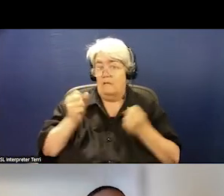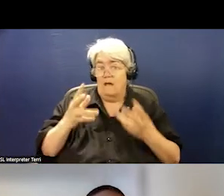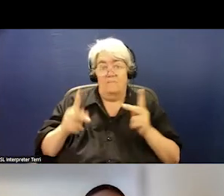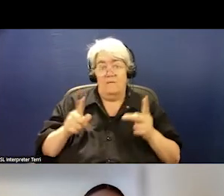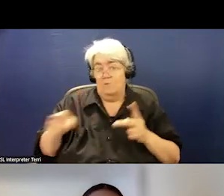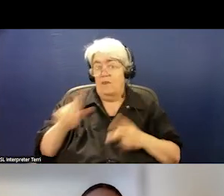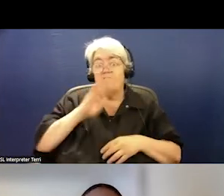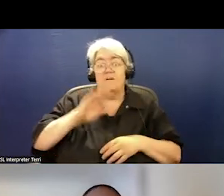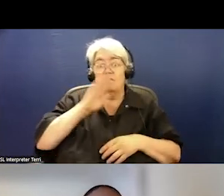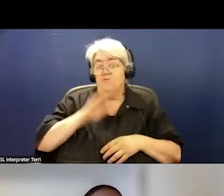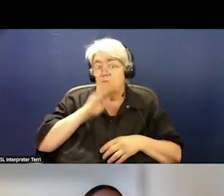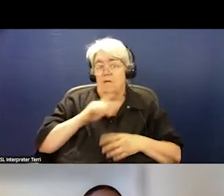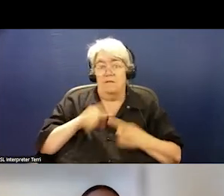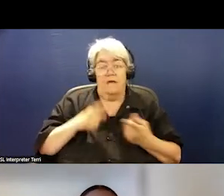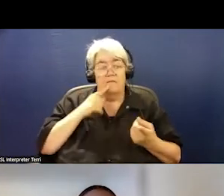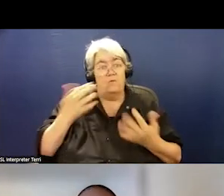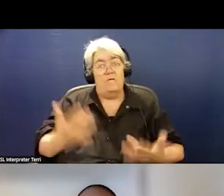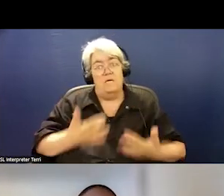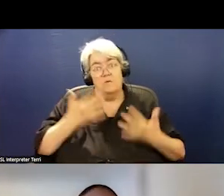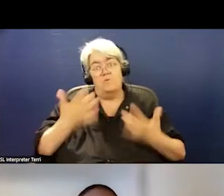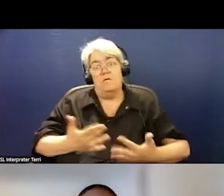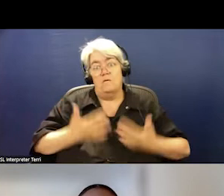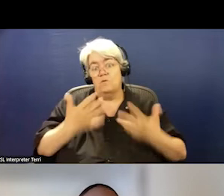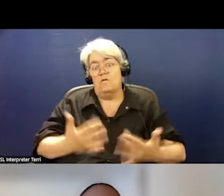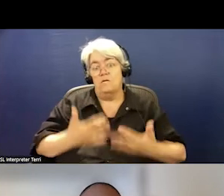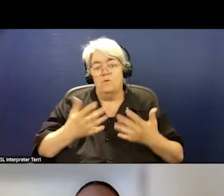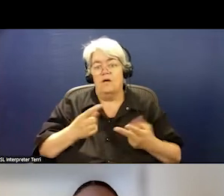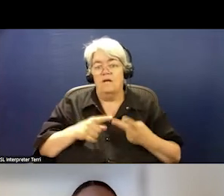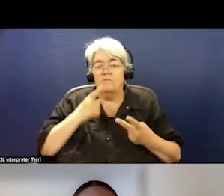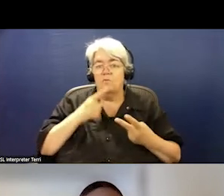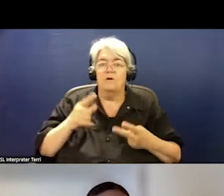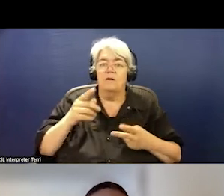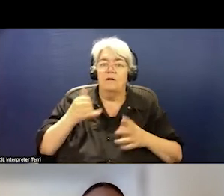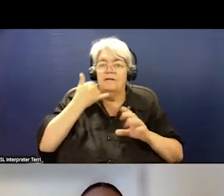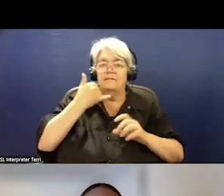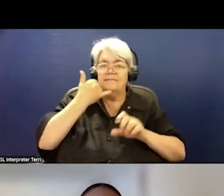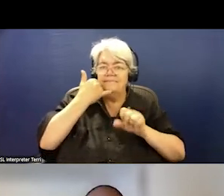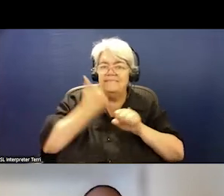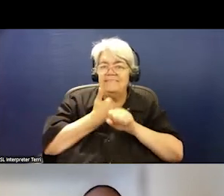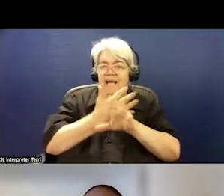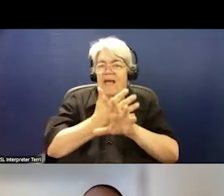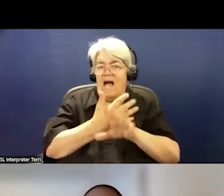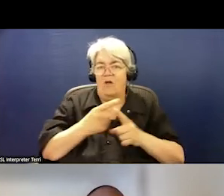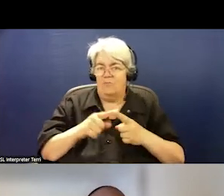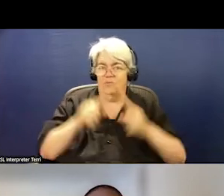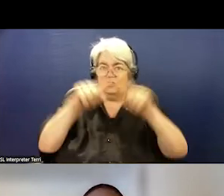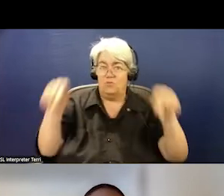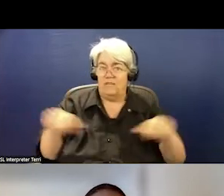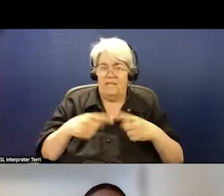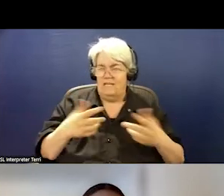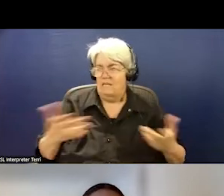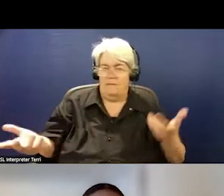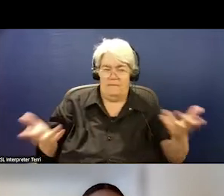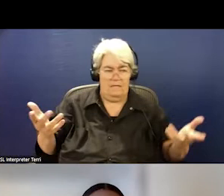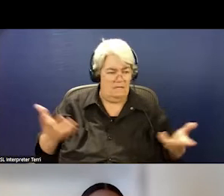very frustrated with having to wait such a long time or, telehealth through, screen. They felt very disconnected with